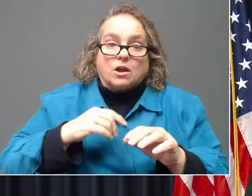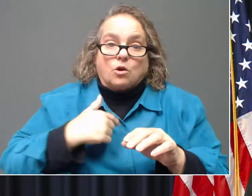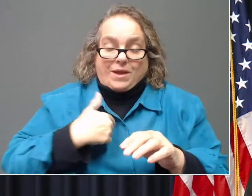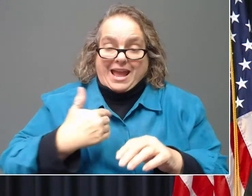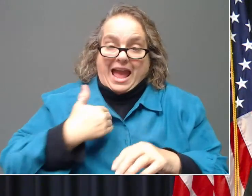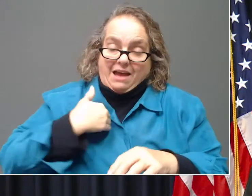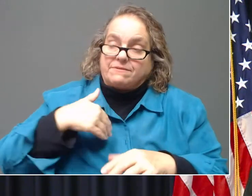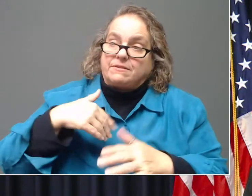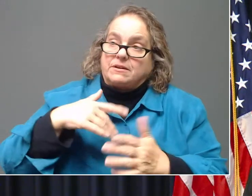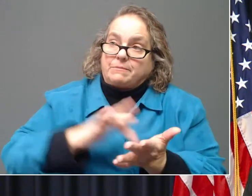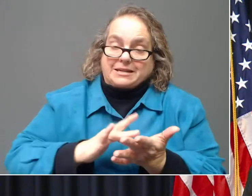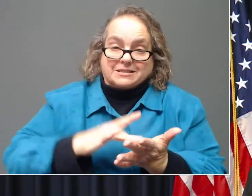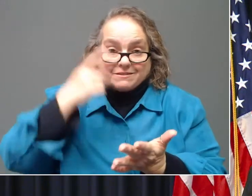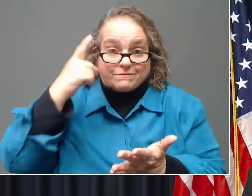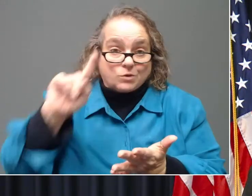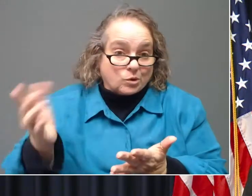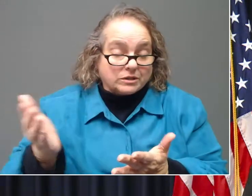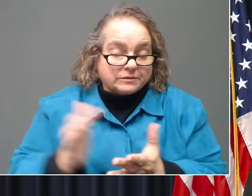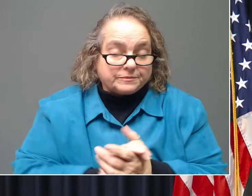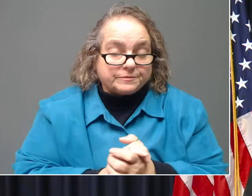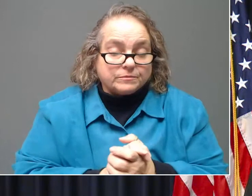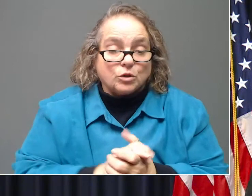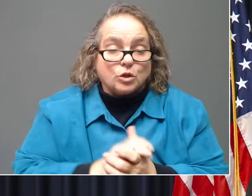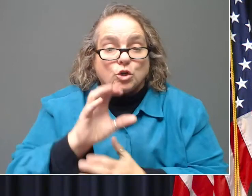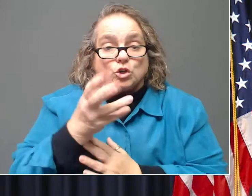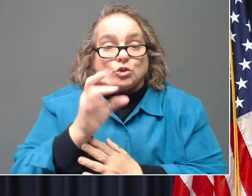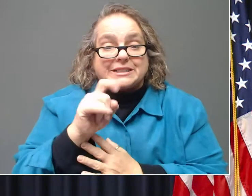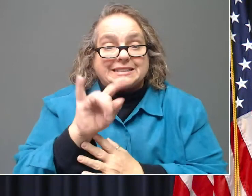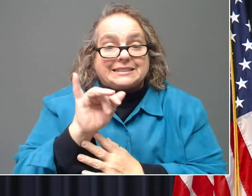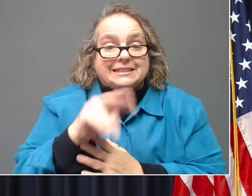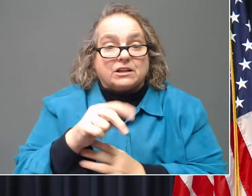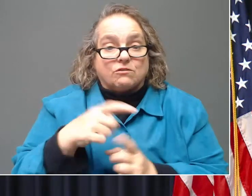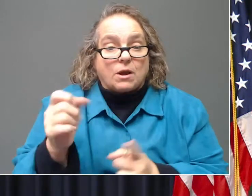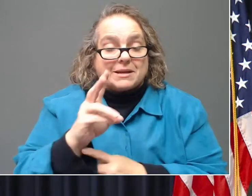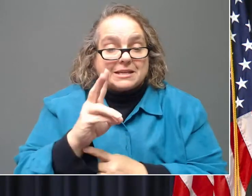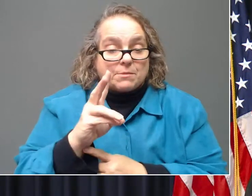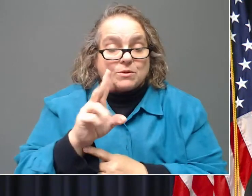weeks. Kristen Shanahan from WDRB.